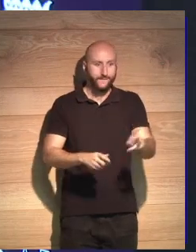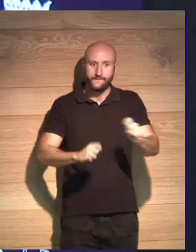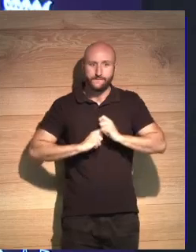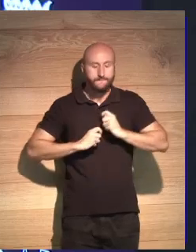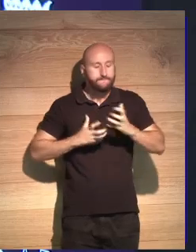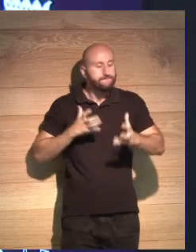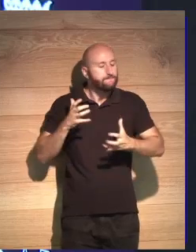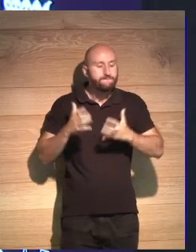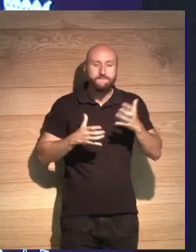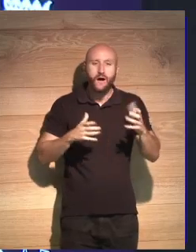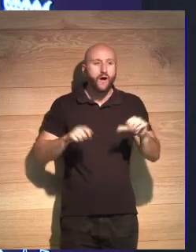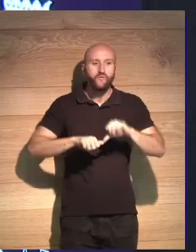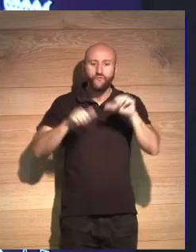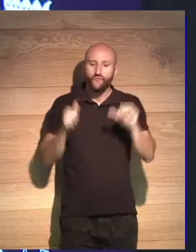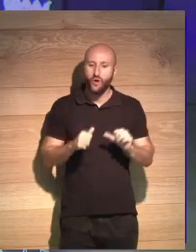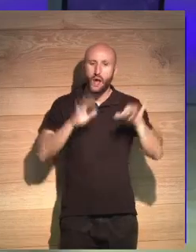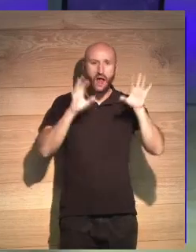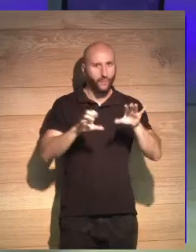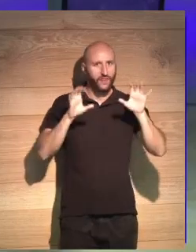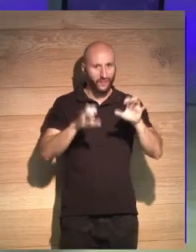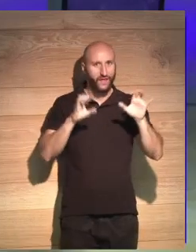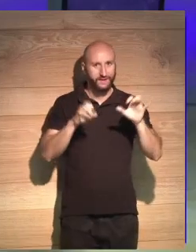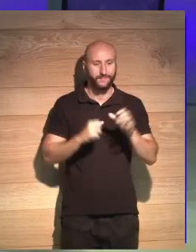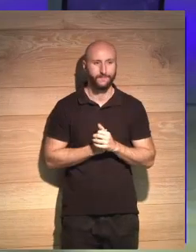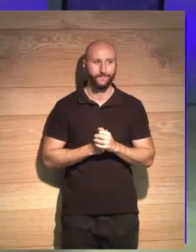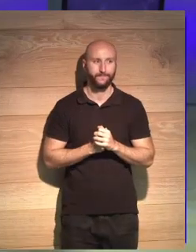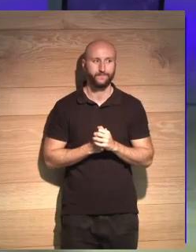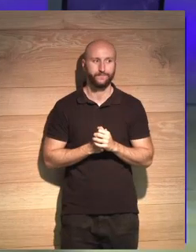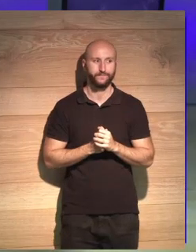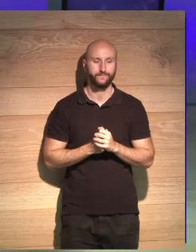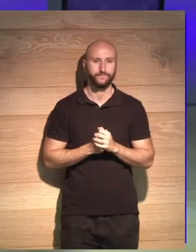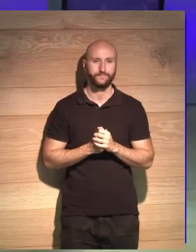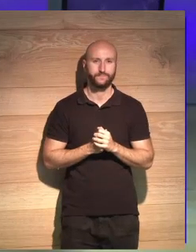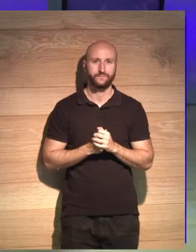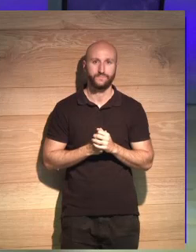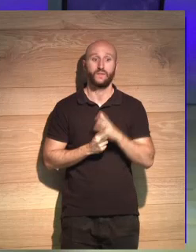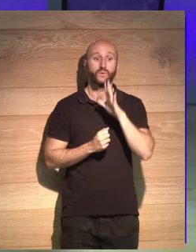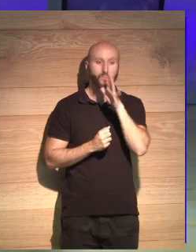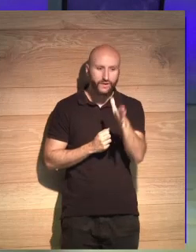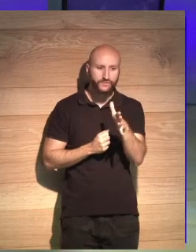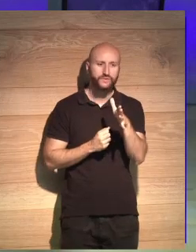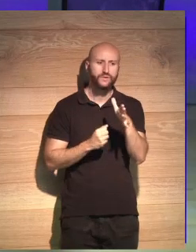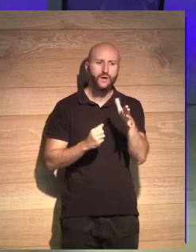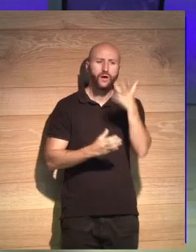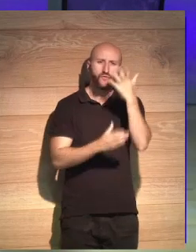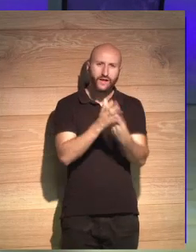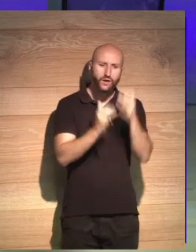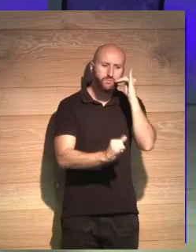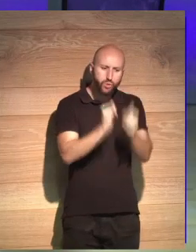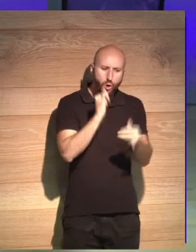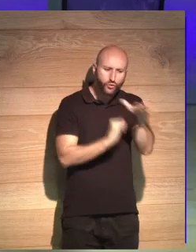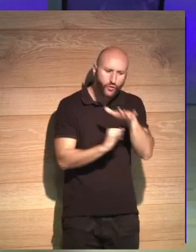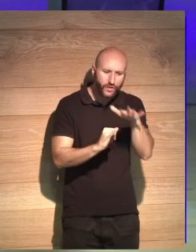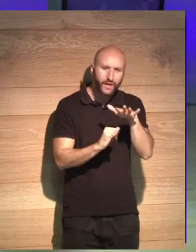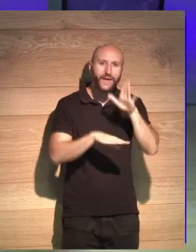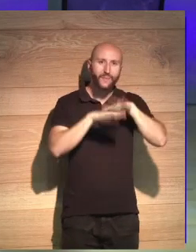the death and the death pleasure cycle is a way of learning. It's always clear what